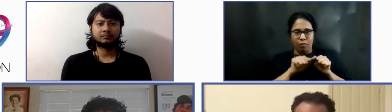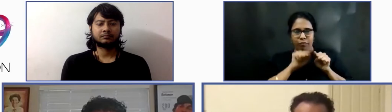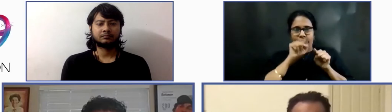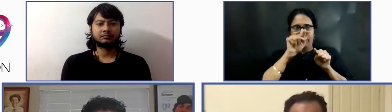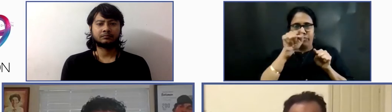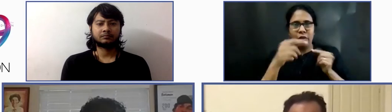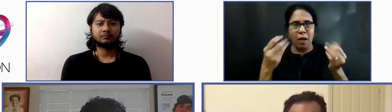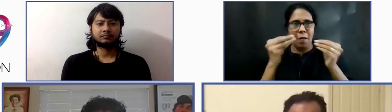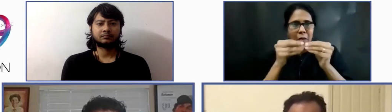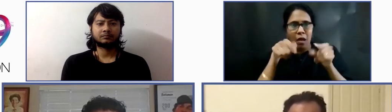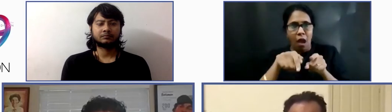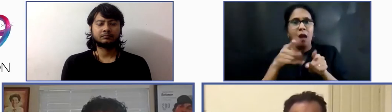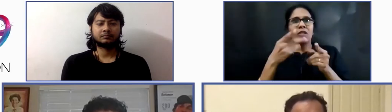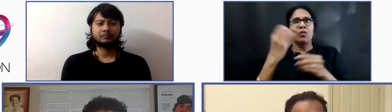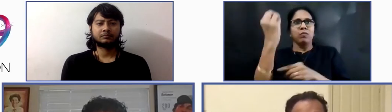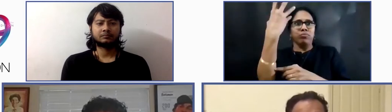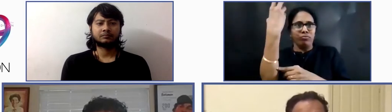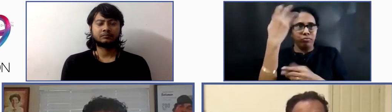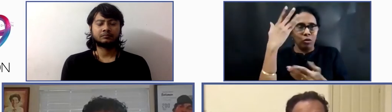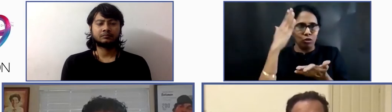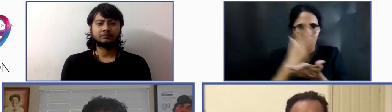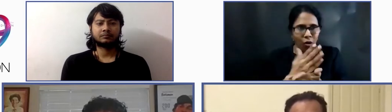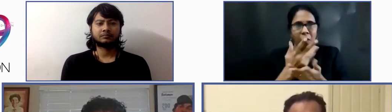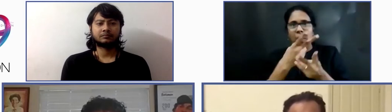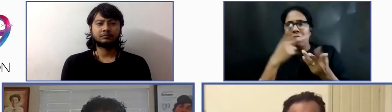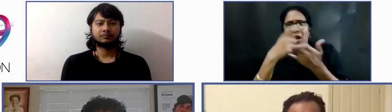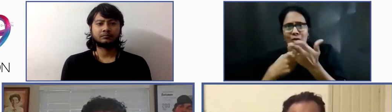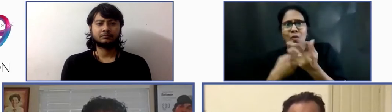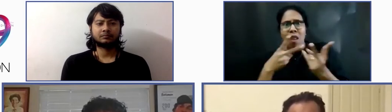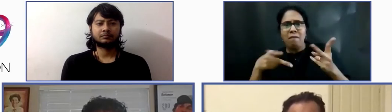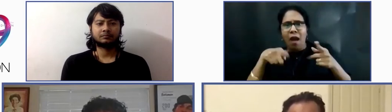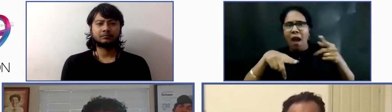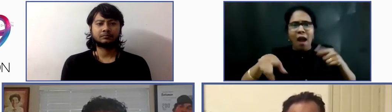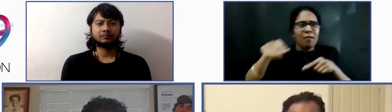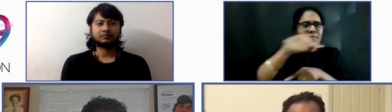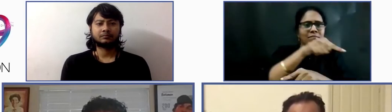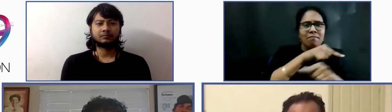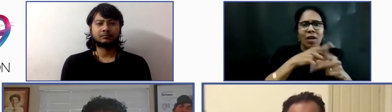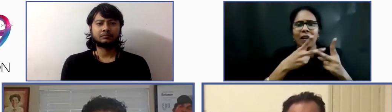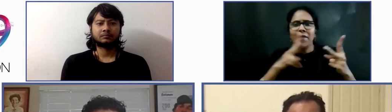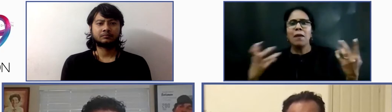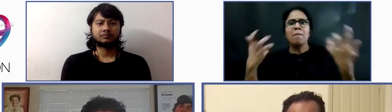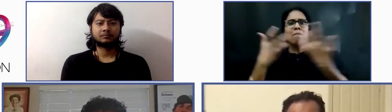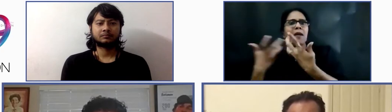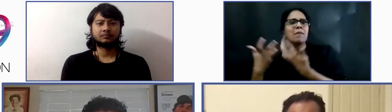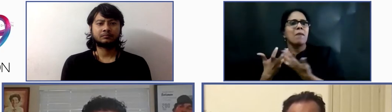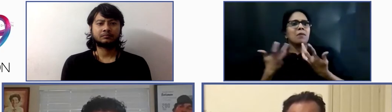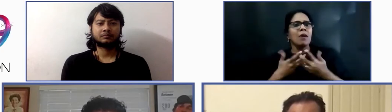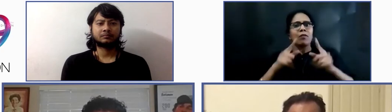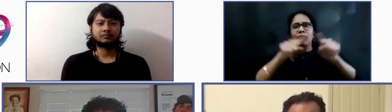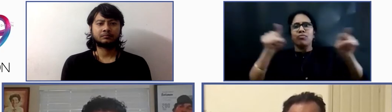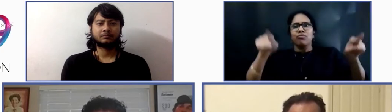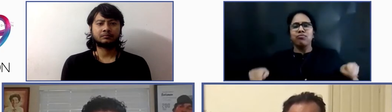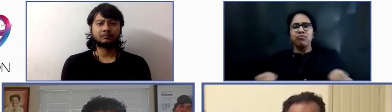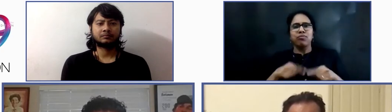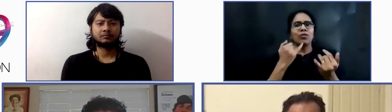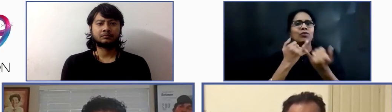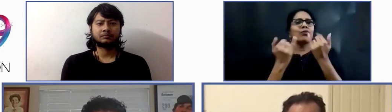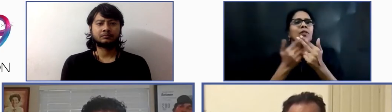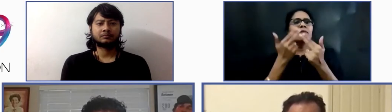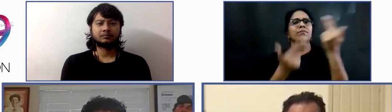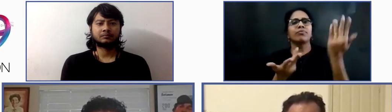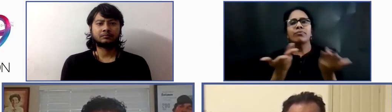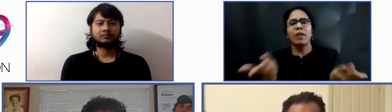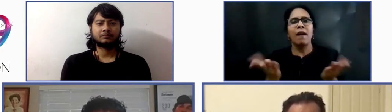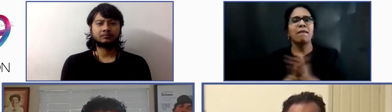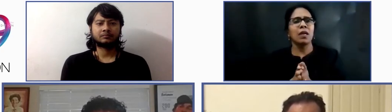lights. You cannot, go beyond. That's a plot, right? But that's not all you're doing. There are a million